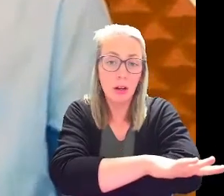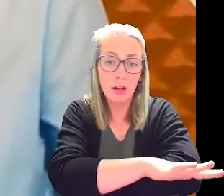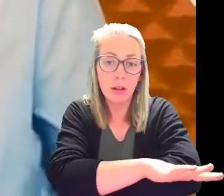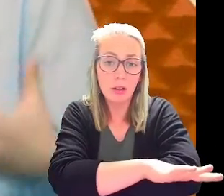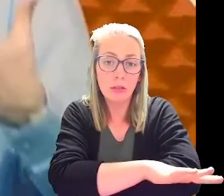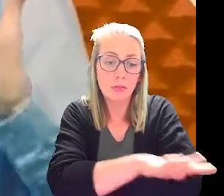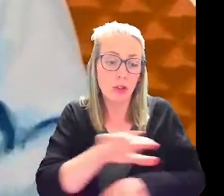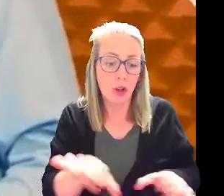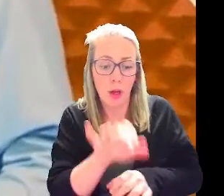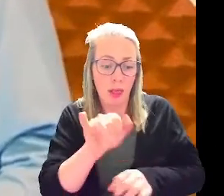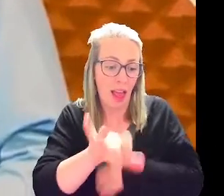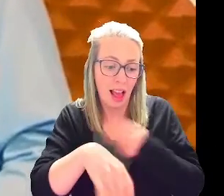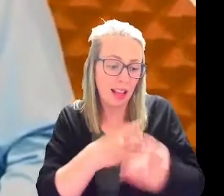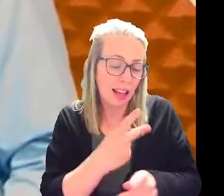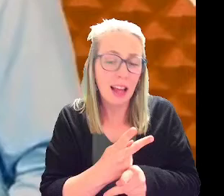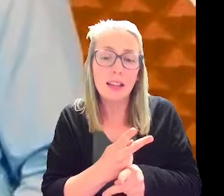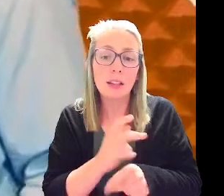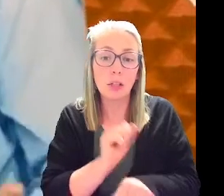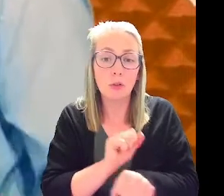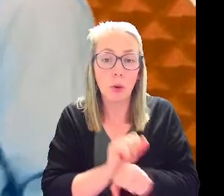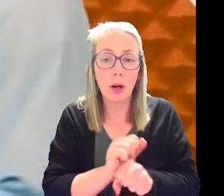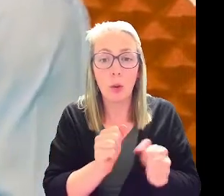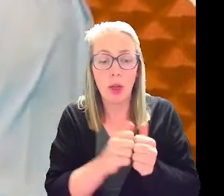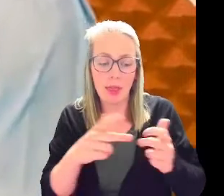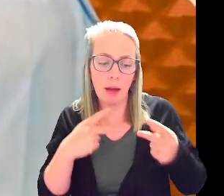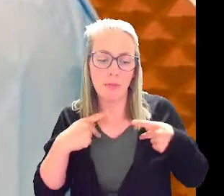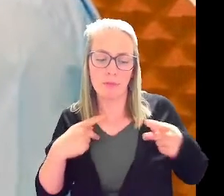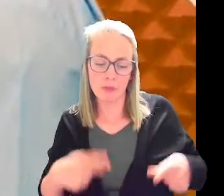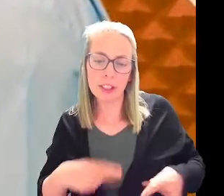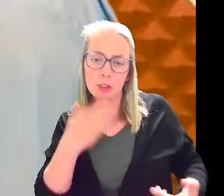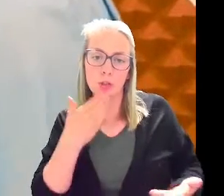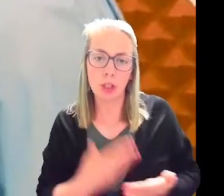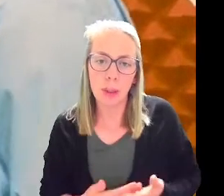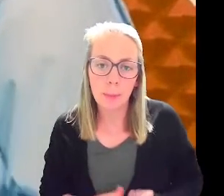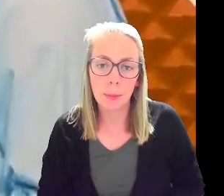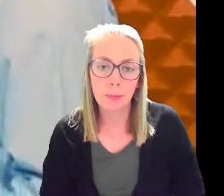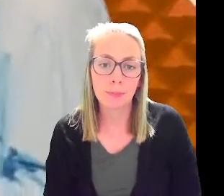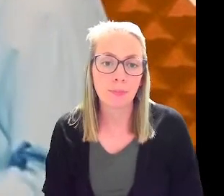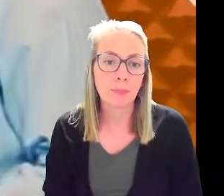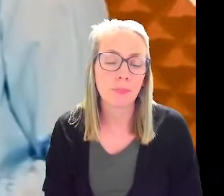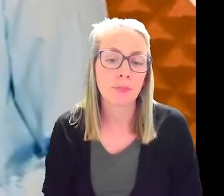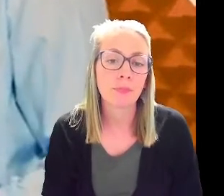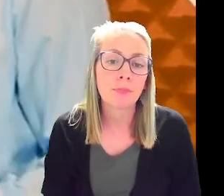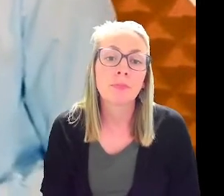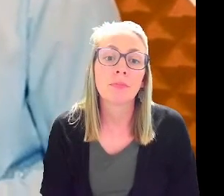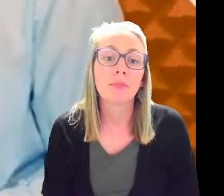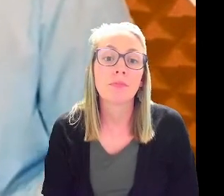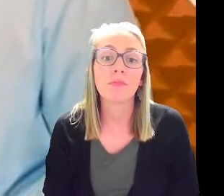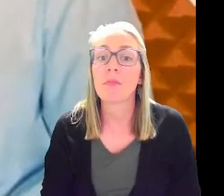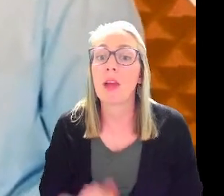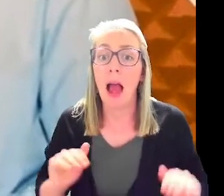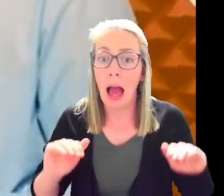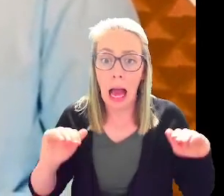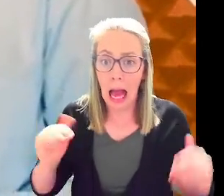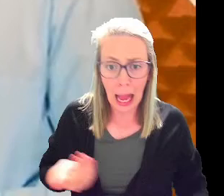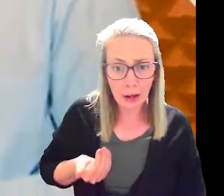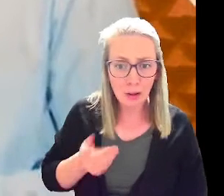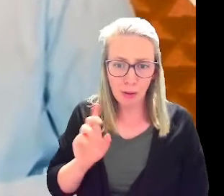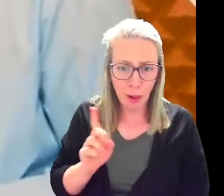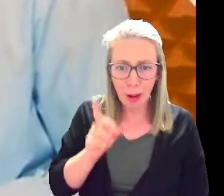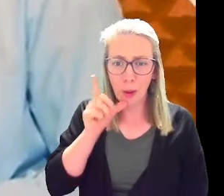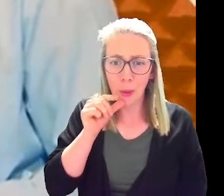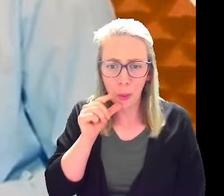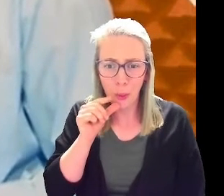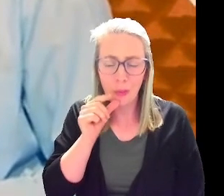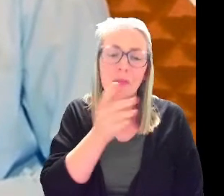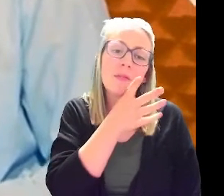doing different things if you're not in good physical shape. So that's just part of the job. And who can hire you, where you can work? Well, we've mentioned